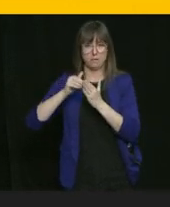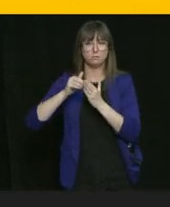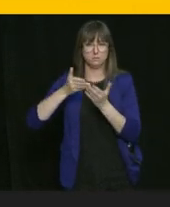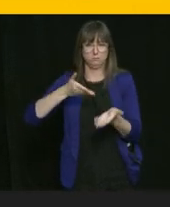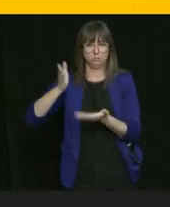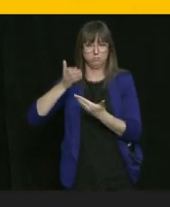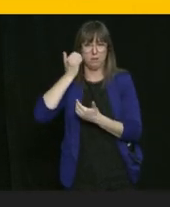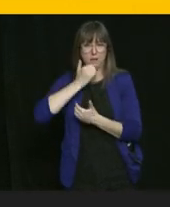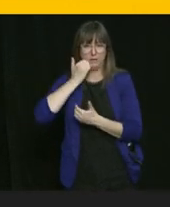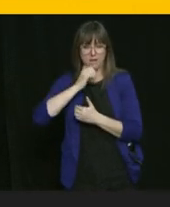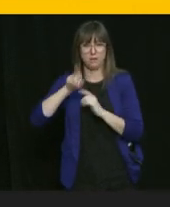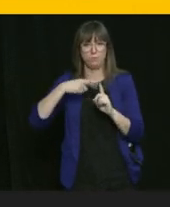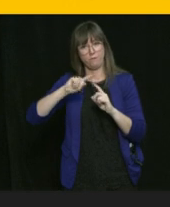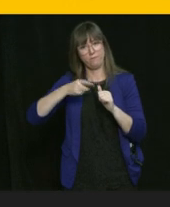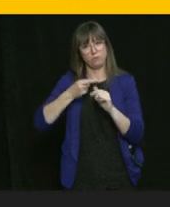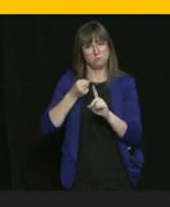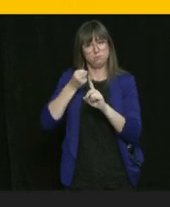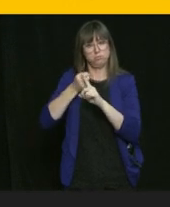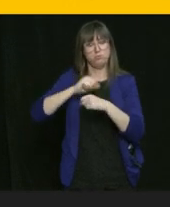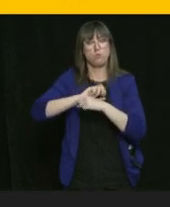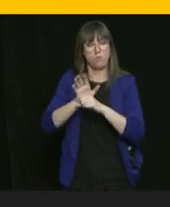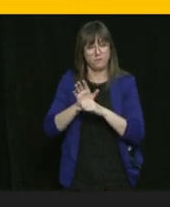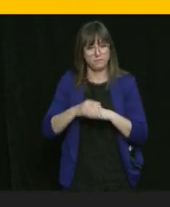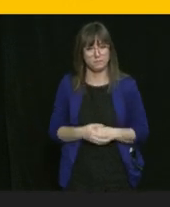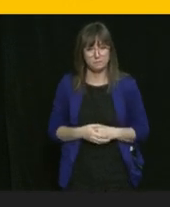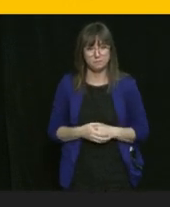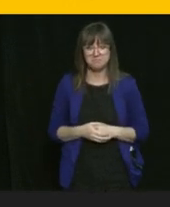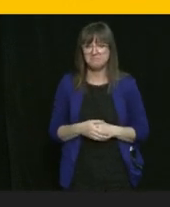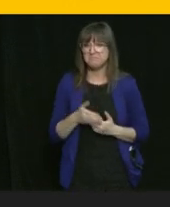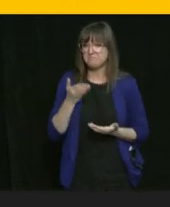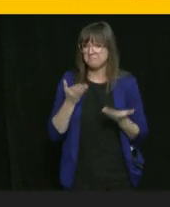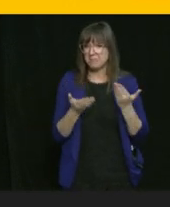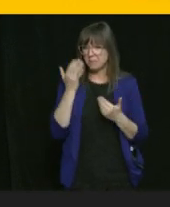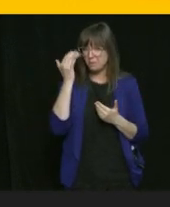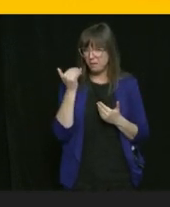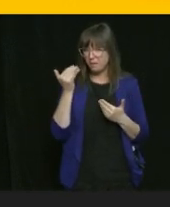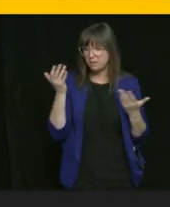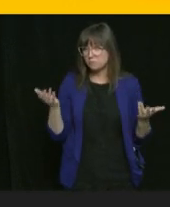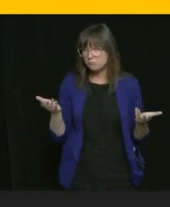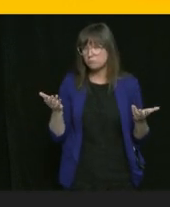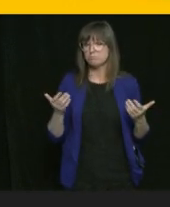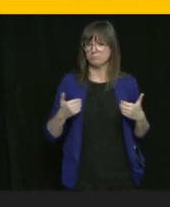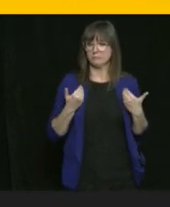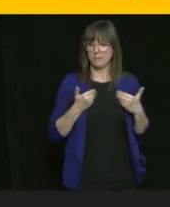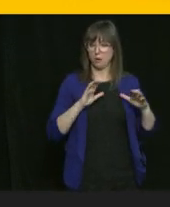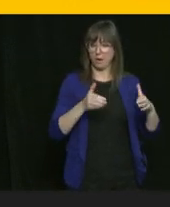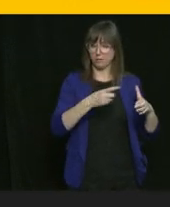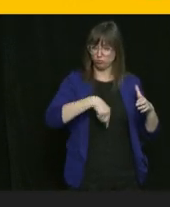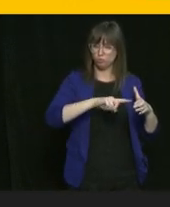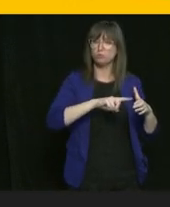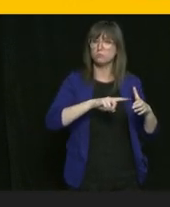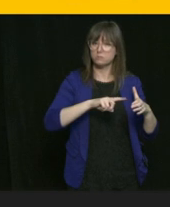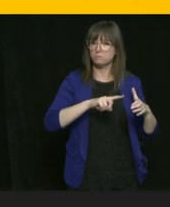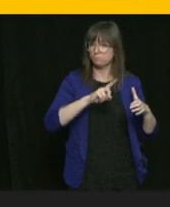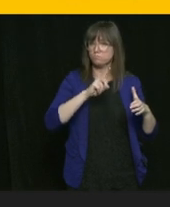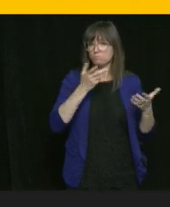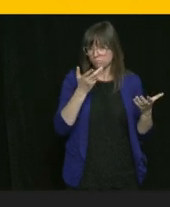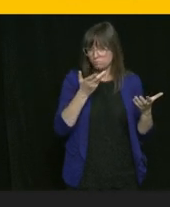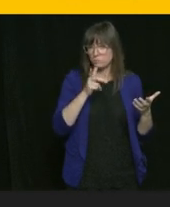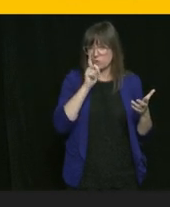observed during the initial wave. This may be due in part to the younger age of cases in